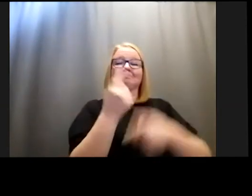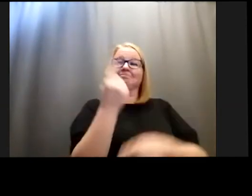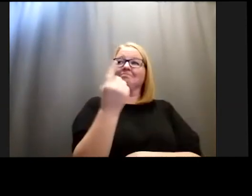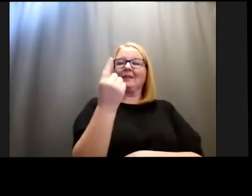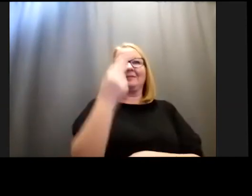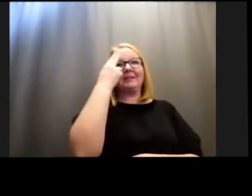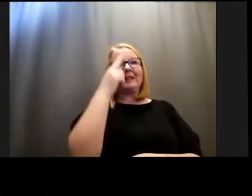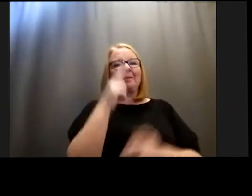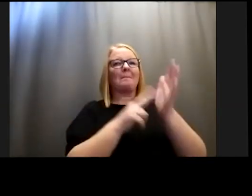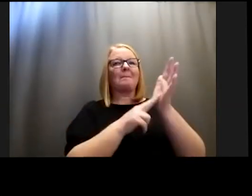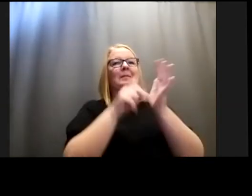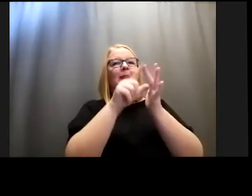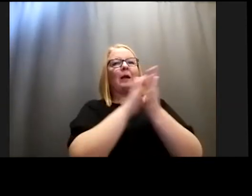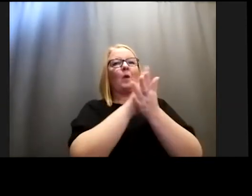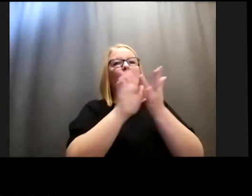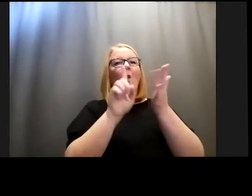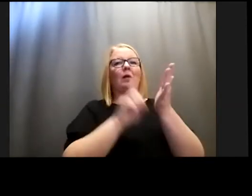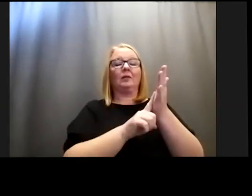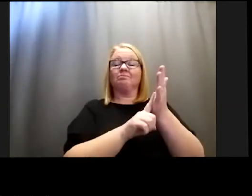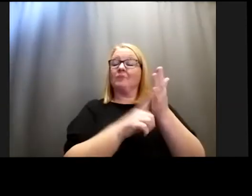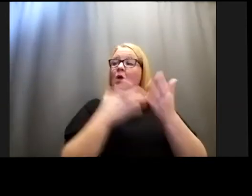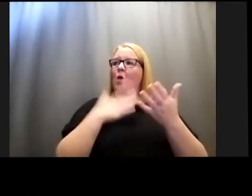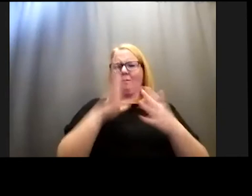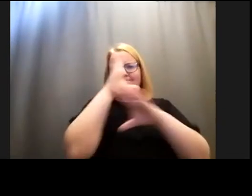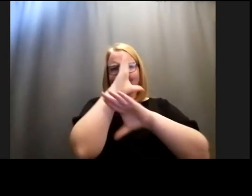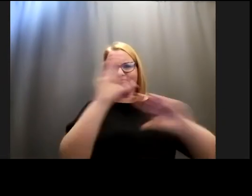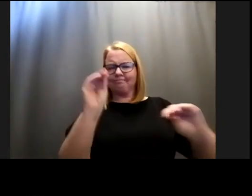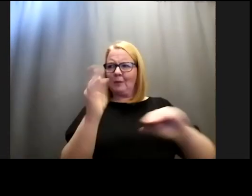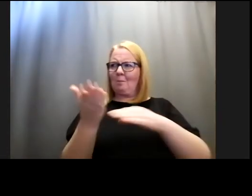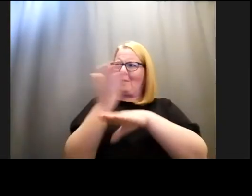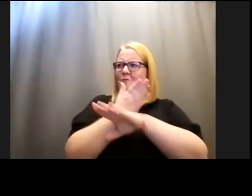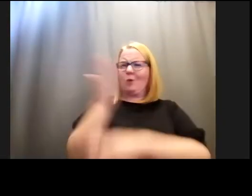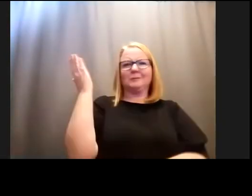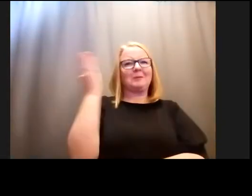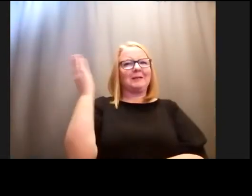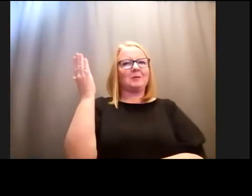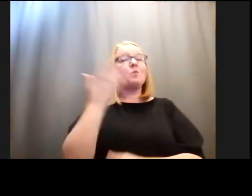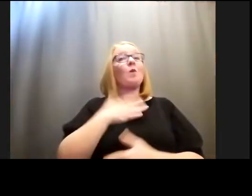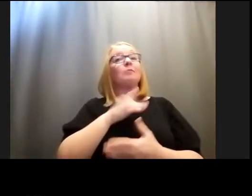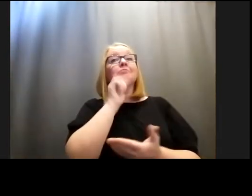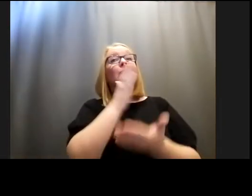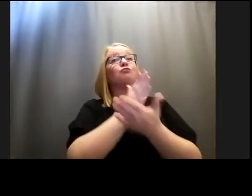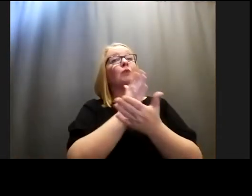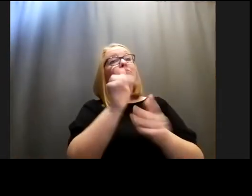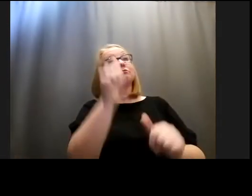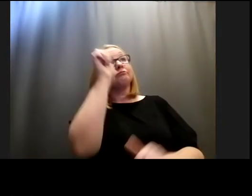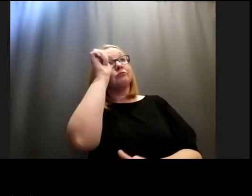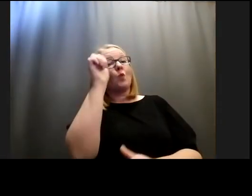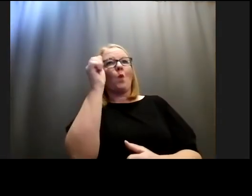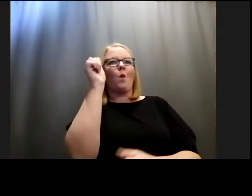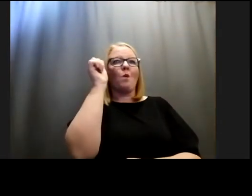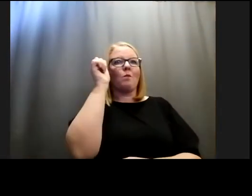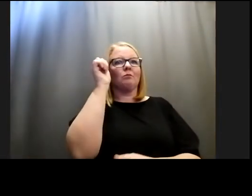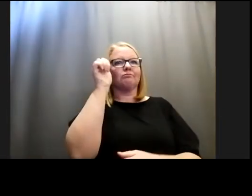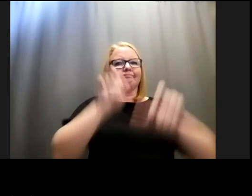here. Before I welcome our speaker Stephanie Wood on, I wanted to draw your attention to some of the accessibility features on tonight's talk. The event